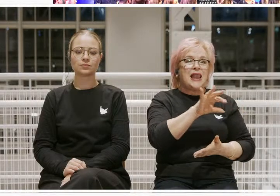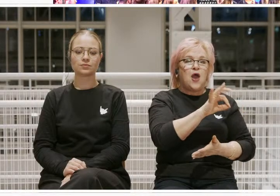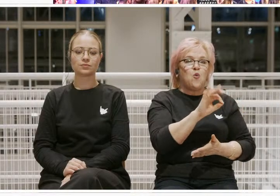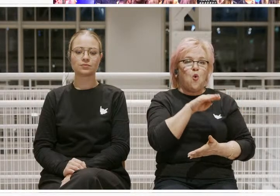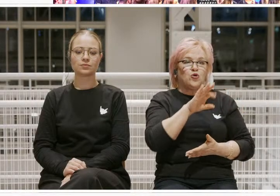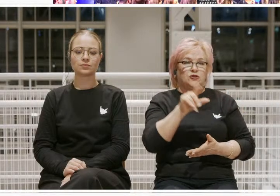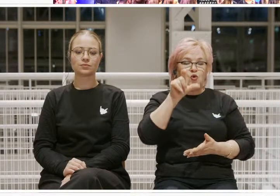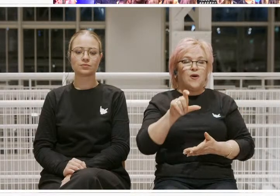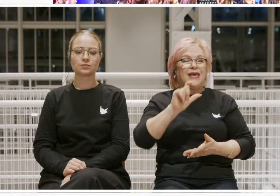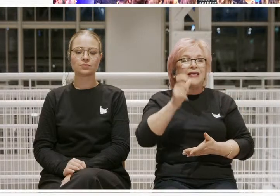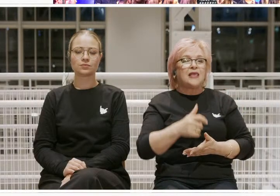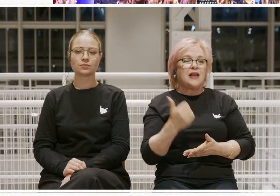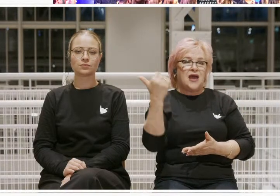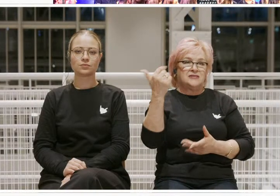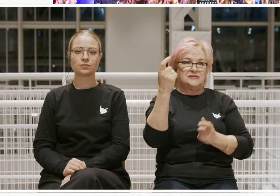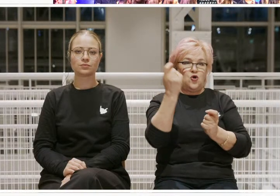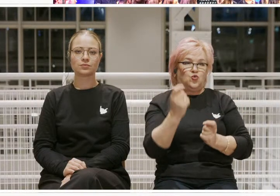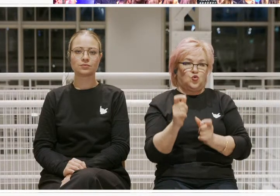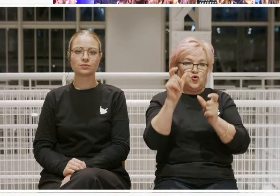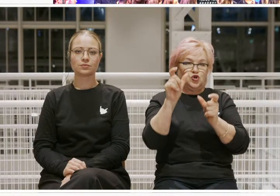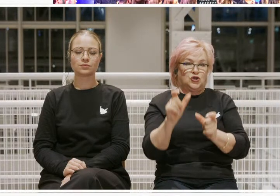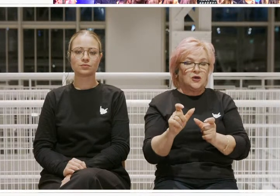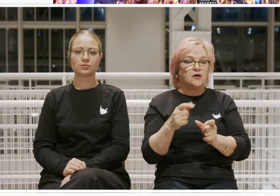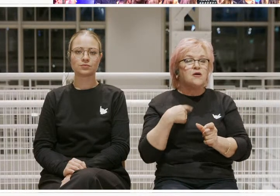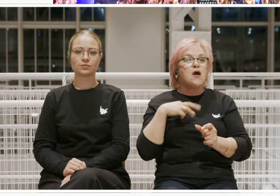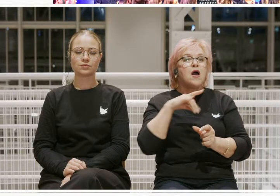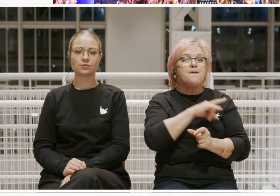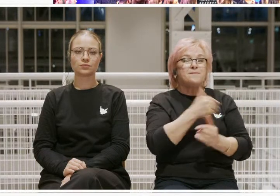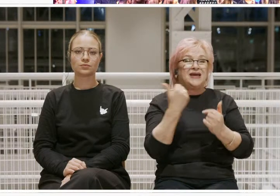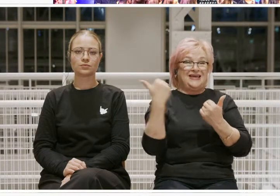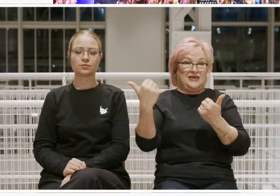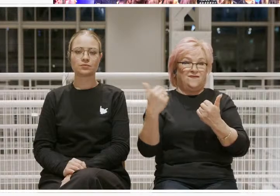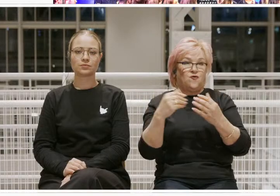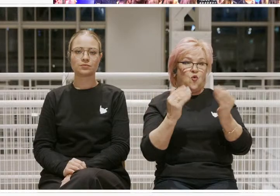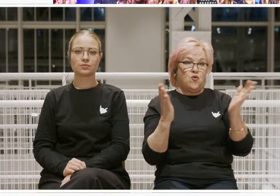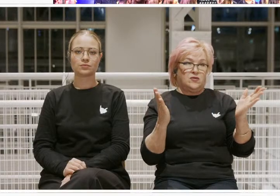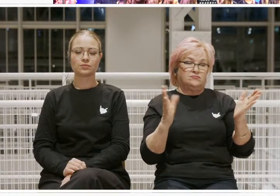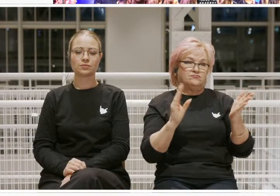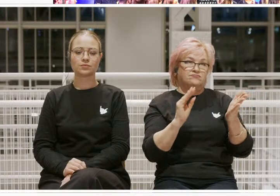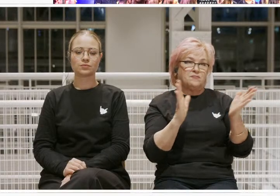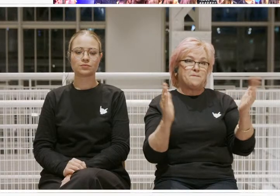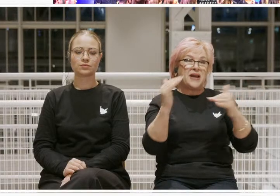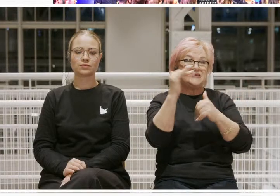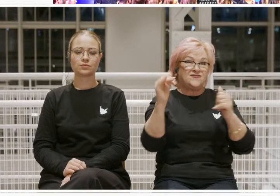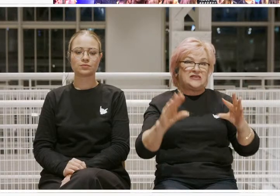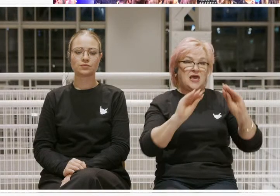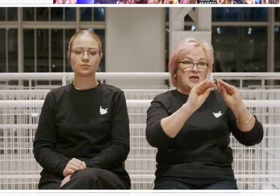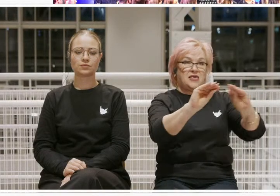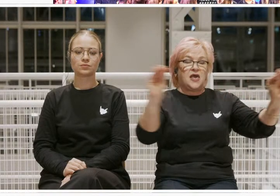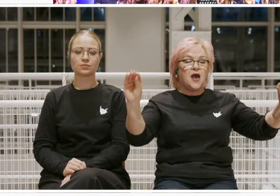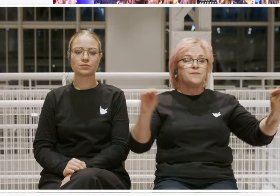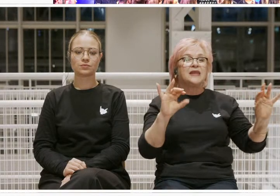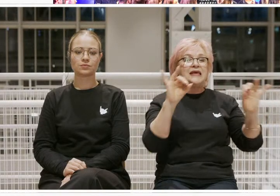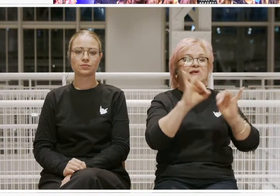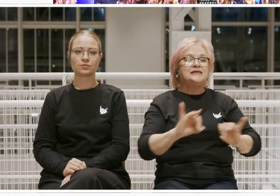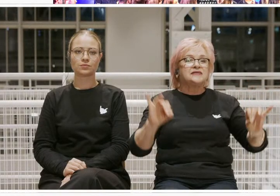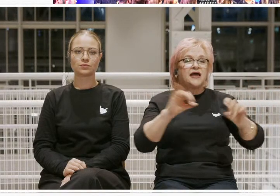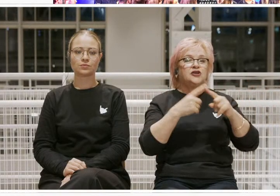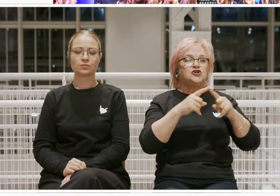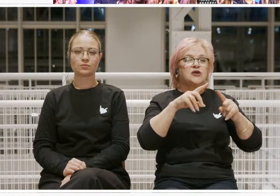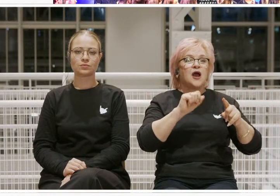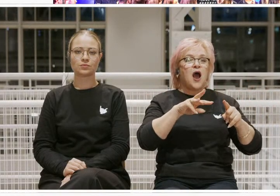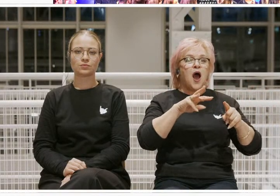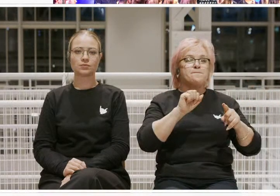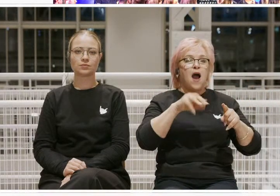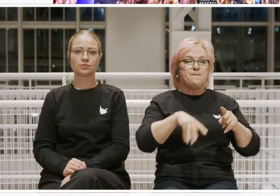Actually, we exhibited his work in a historical hammam, Biennial Hammam in Istanbul, where he presented